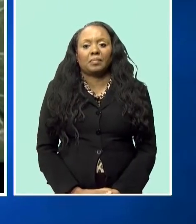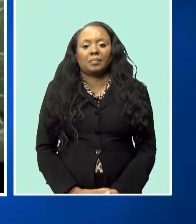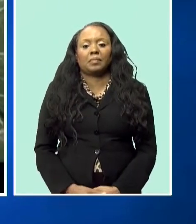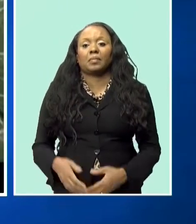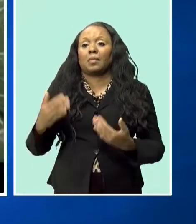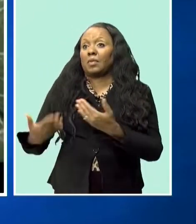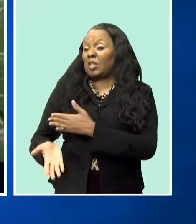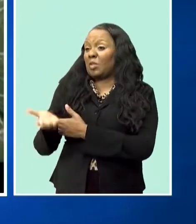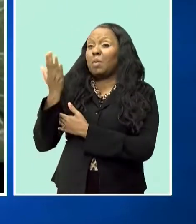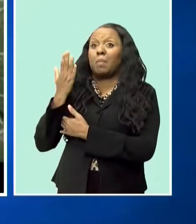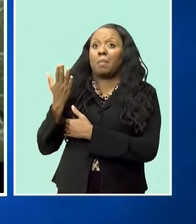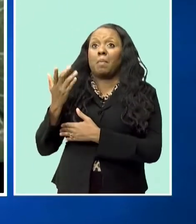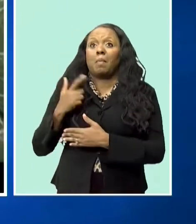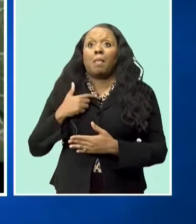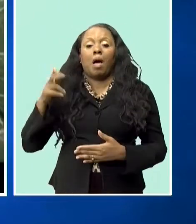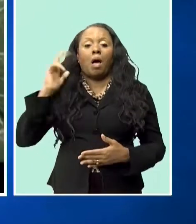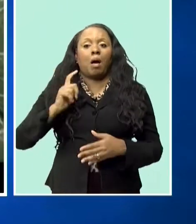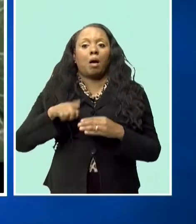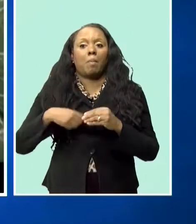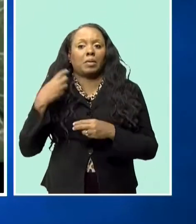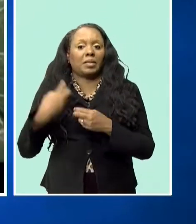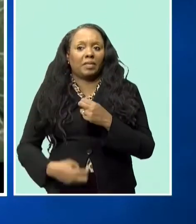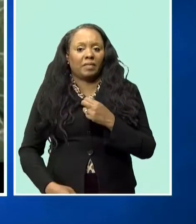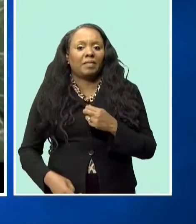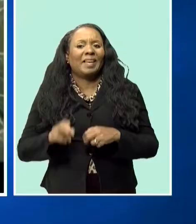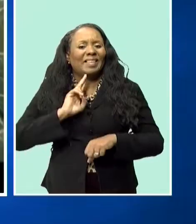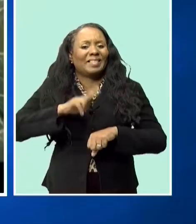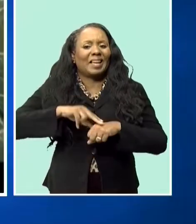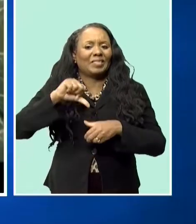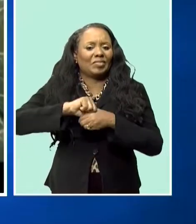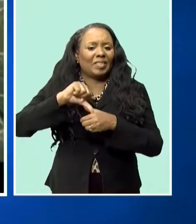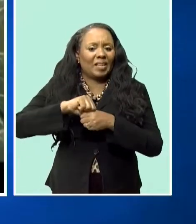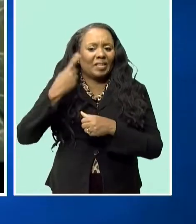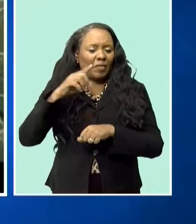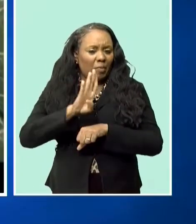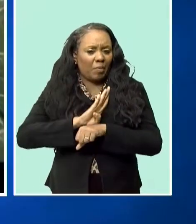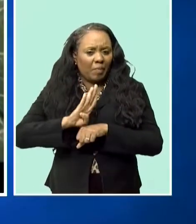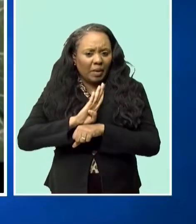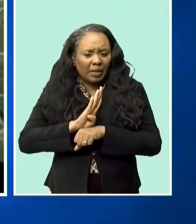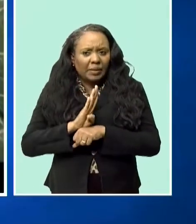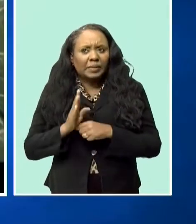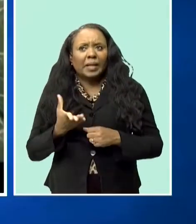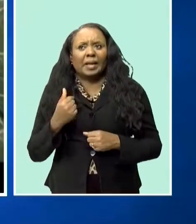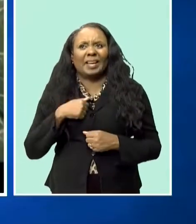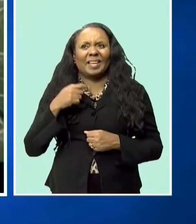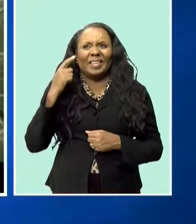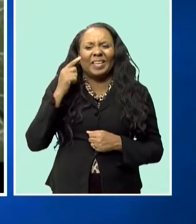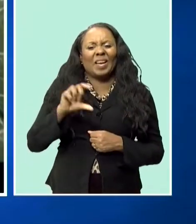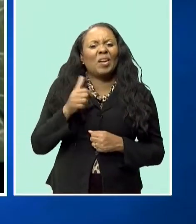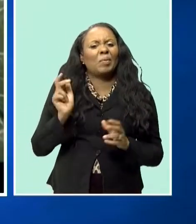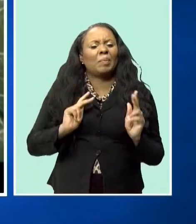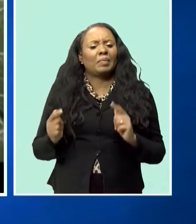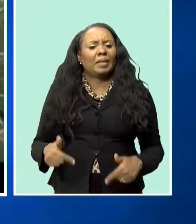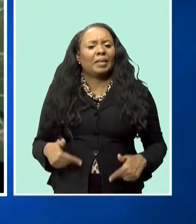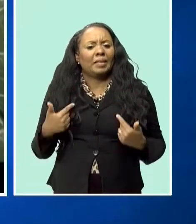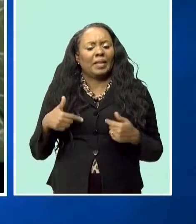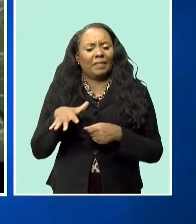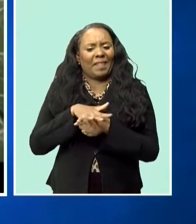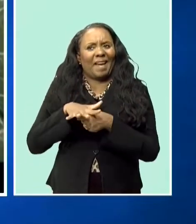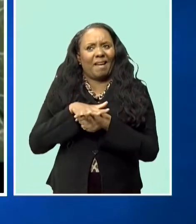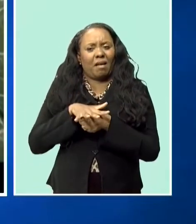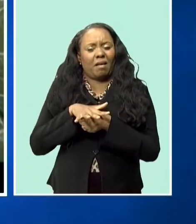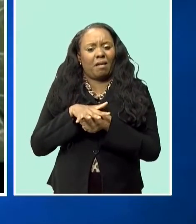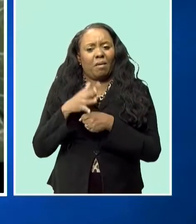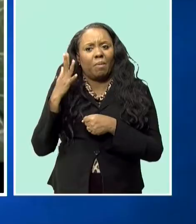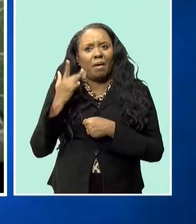about difficulties for our own natural gas supply in my own country, and I suspect others in this part of the world, because of